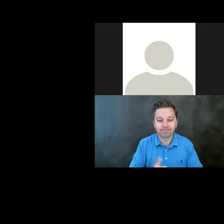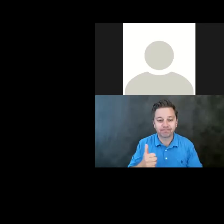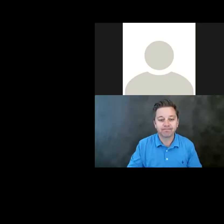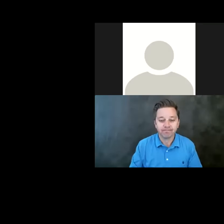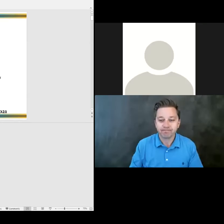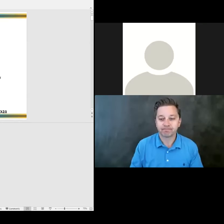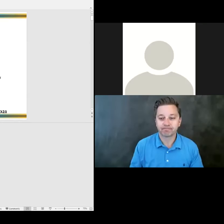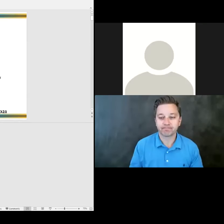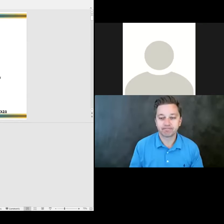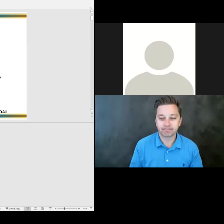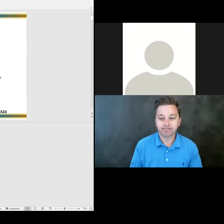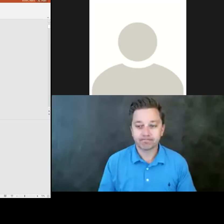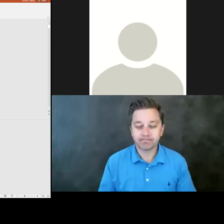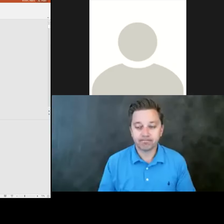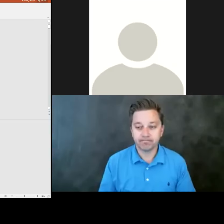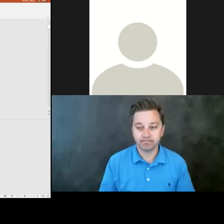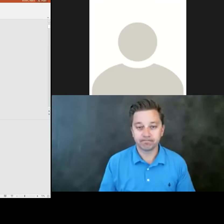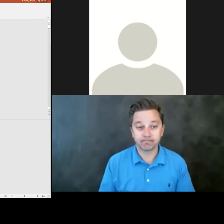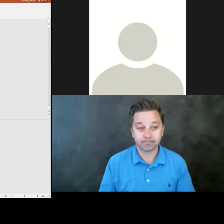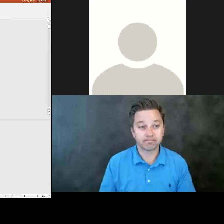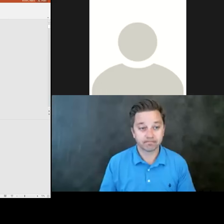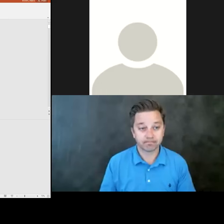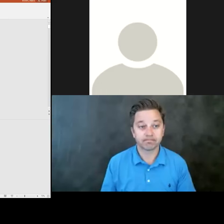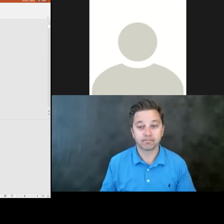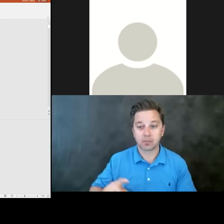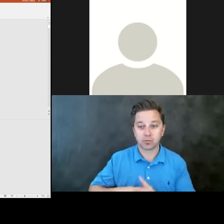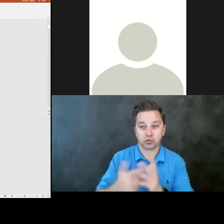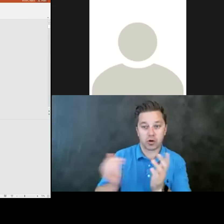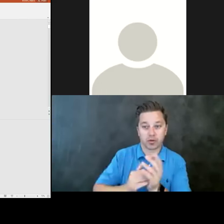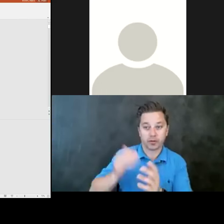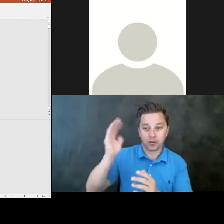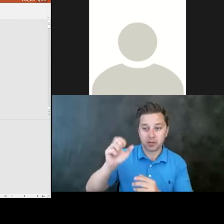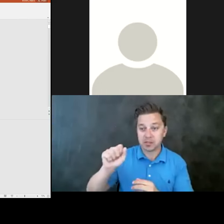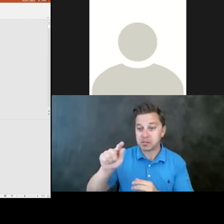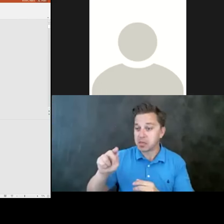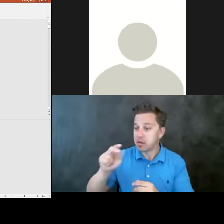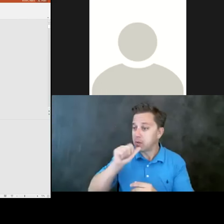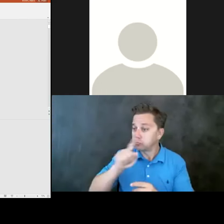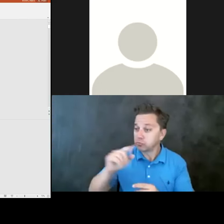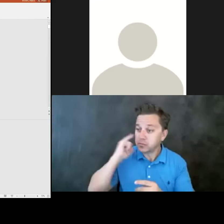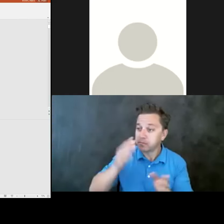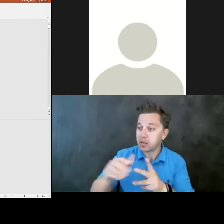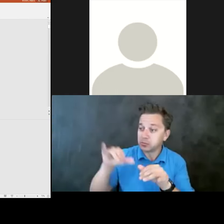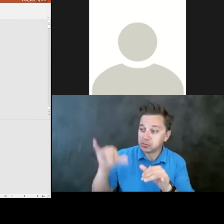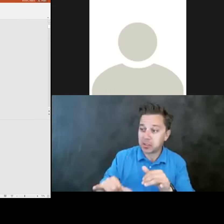Thank you. Okay. I'm going to start us up here again and Stan, I don't know if you're going to stick around or, um,